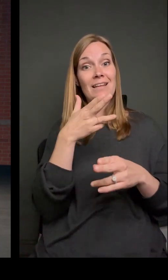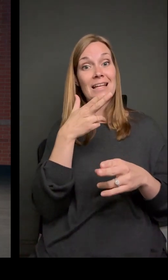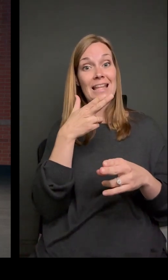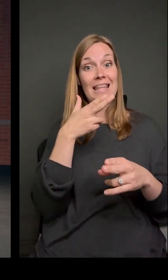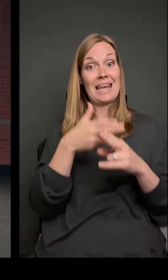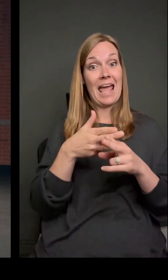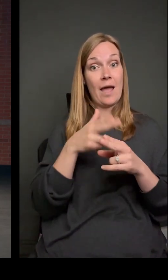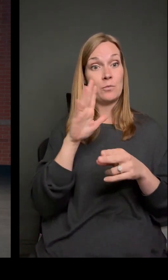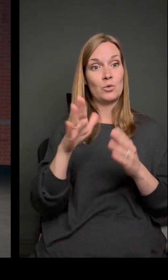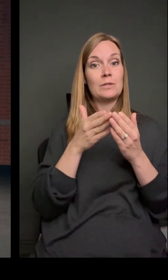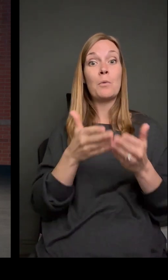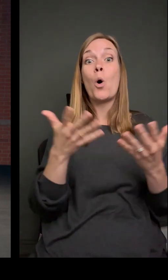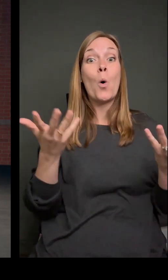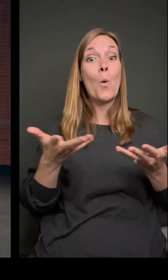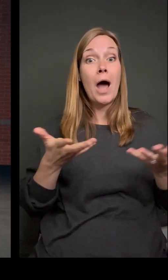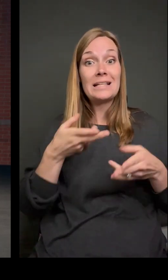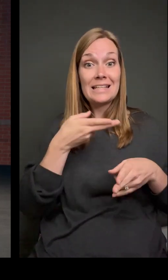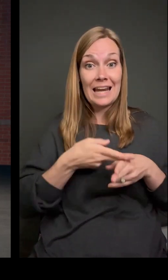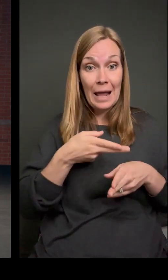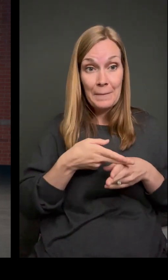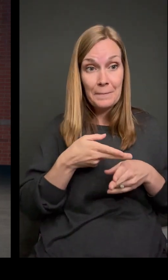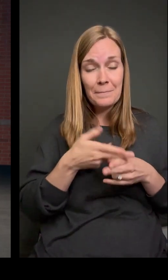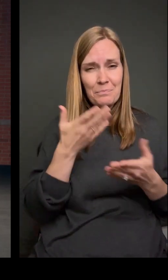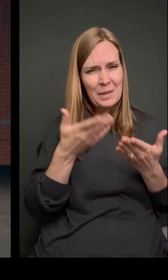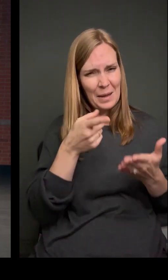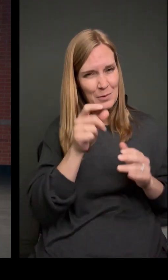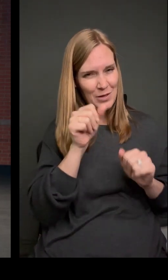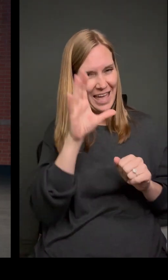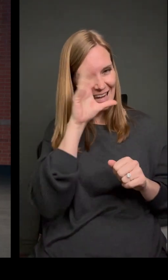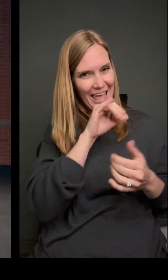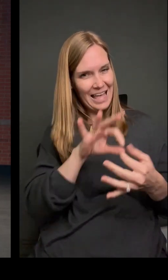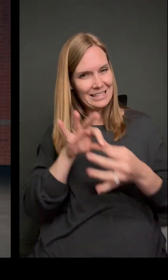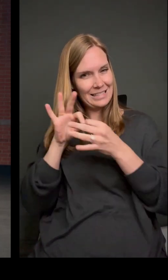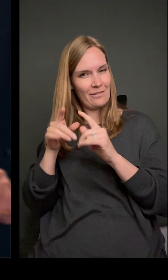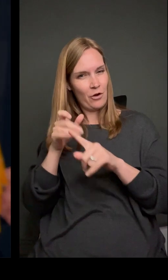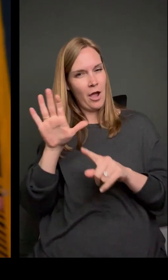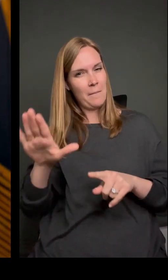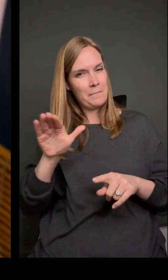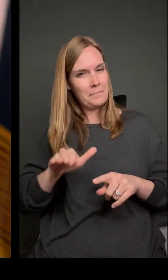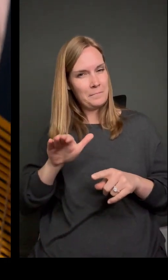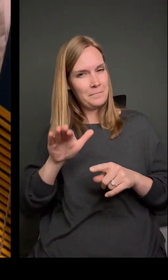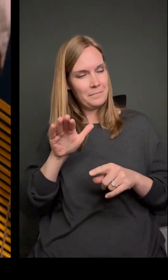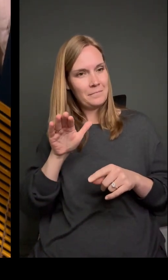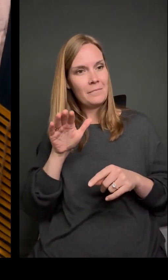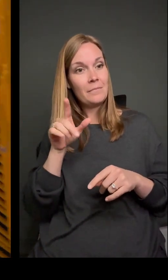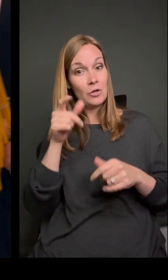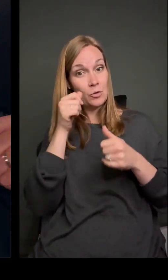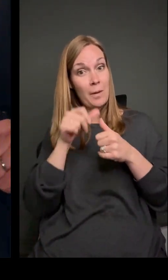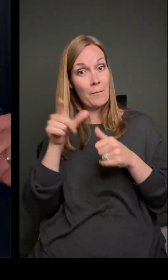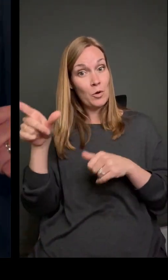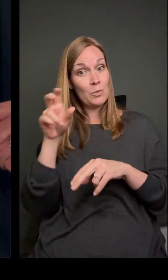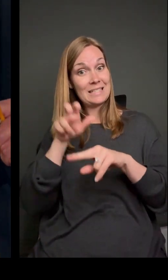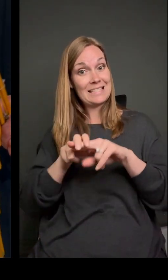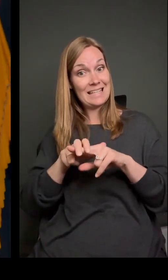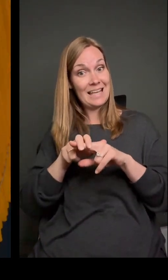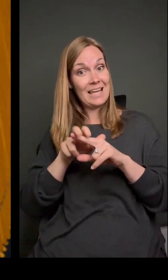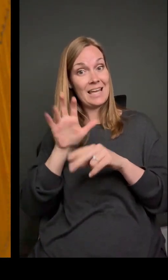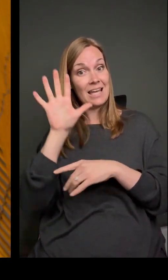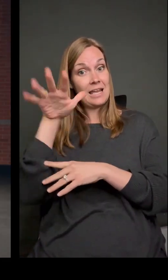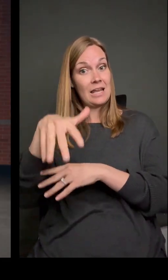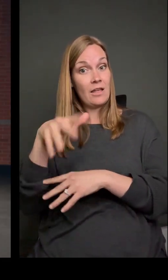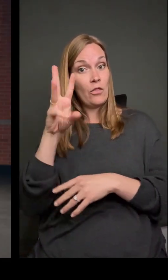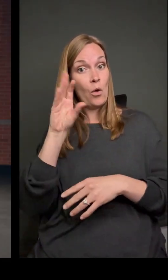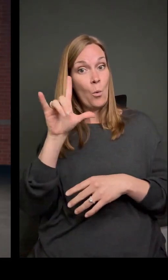haven't told you the name he gave it, but maybe you can guess from the story. Do you remember how when he was a boy, he would sit in the shade of the weeping willow tree and it